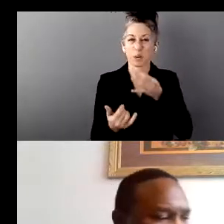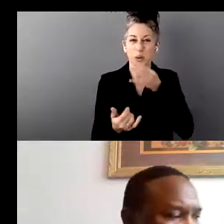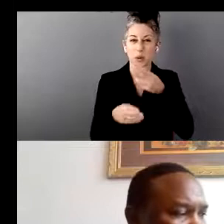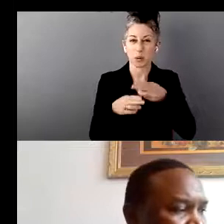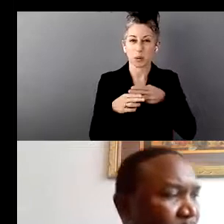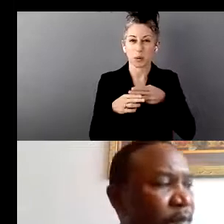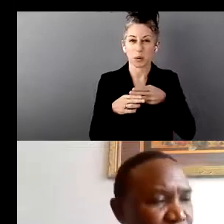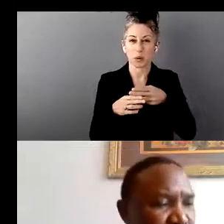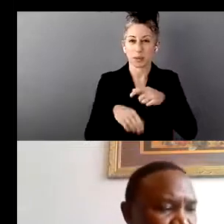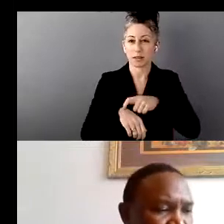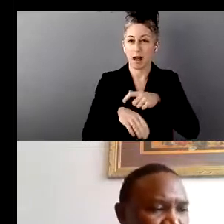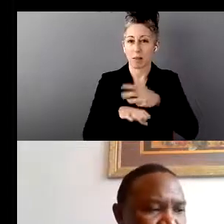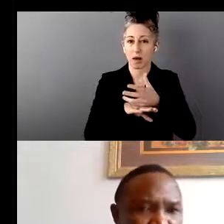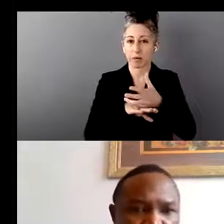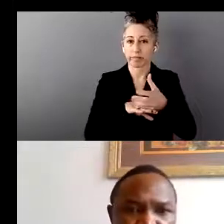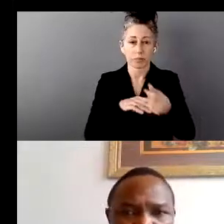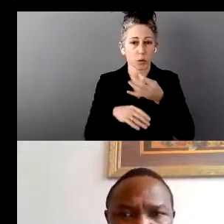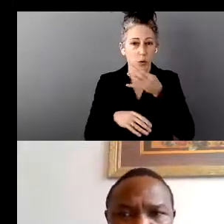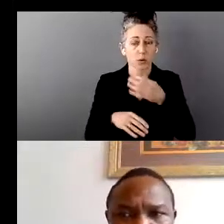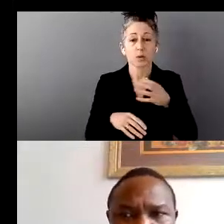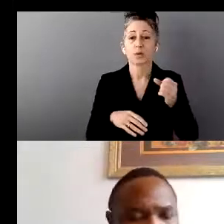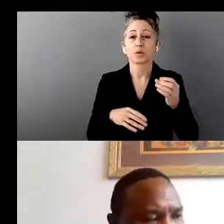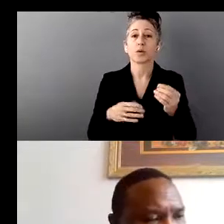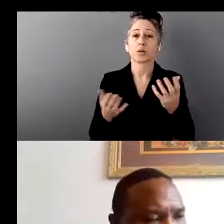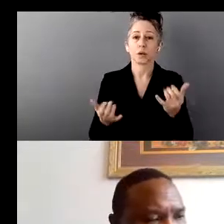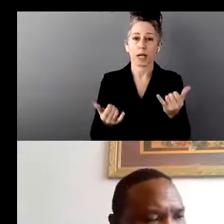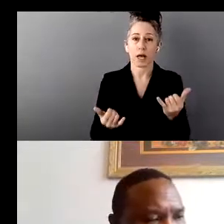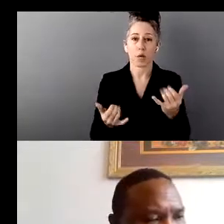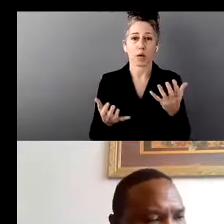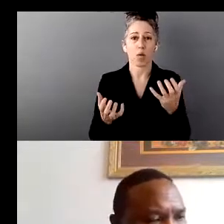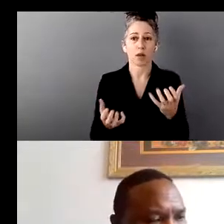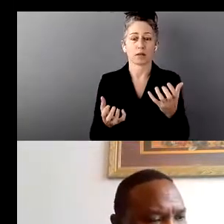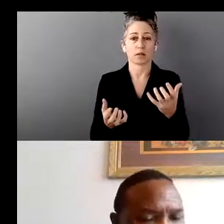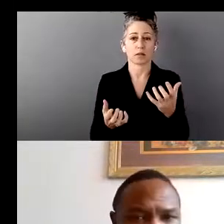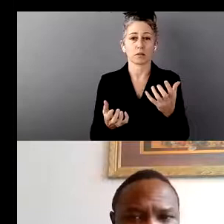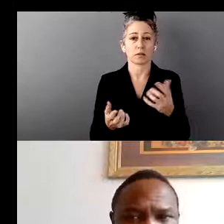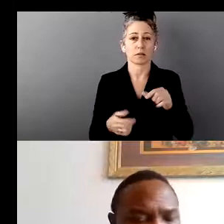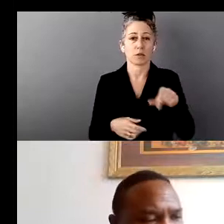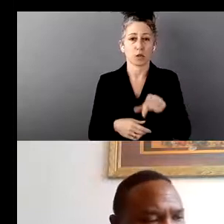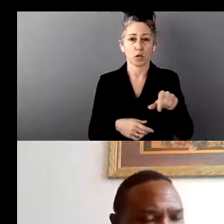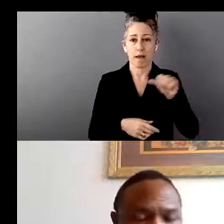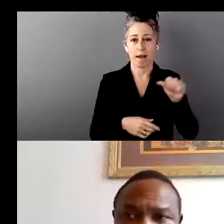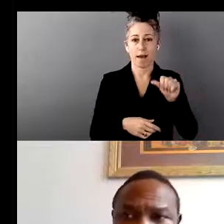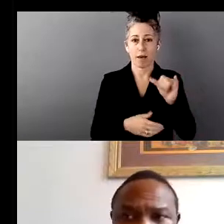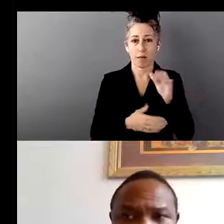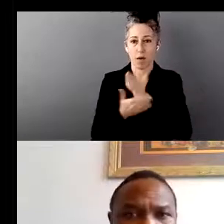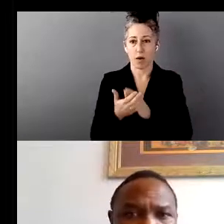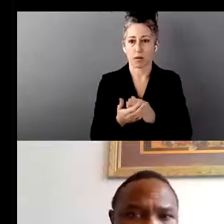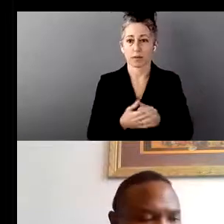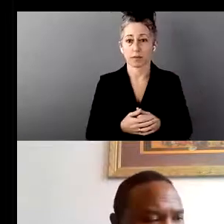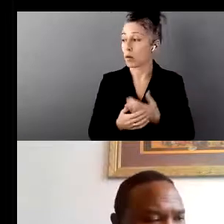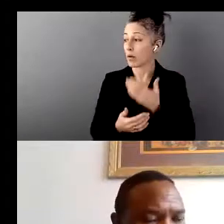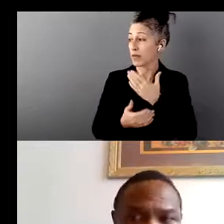up the presentations and move into the question and answer segment. Thank you. You have a Thank chance. you very